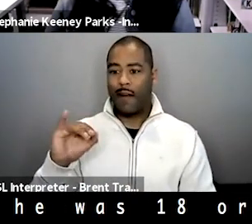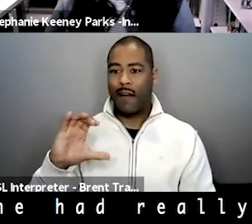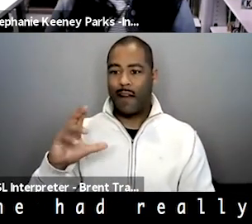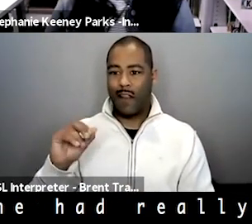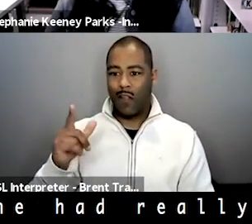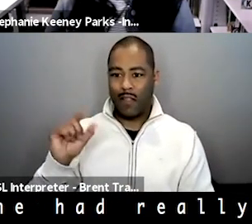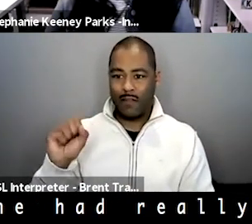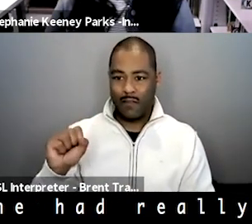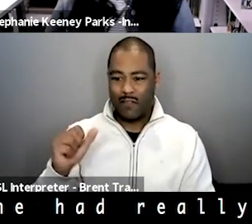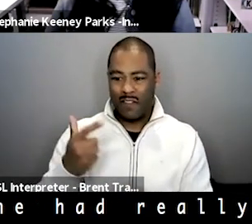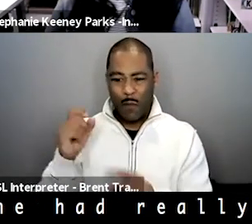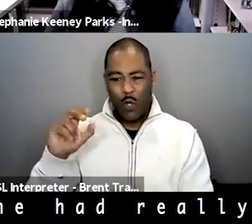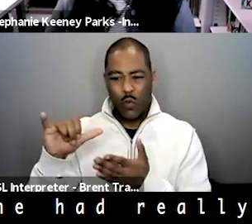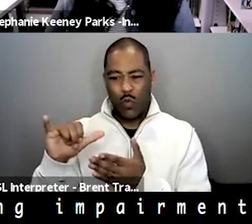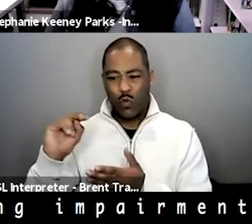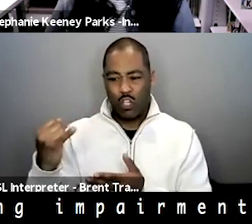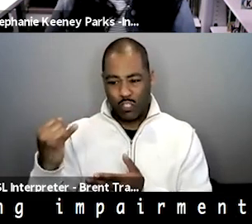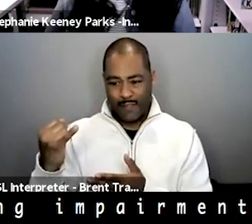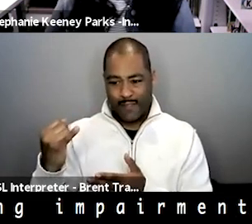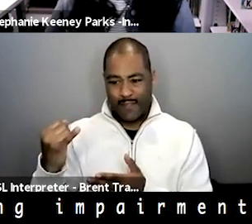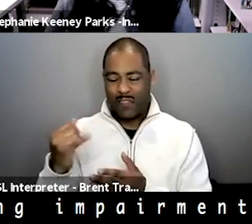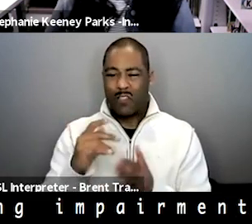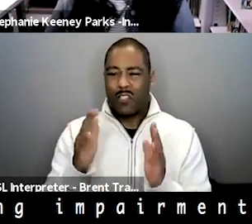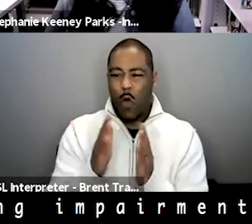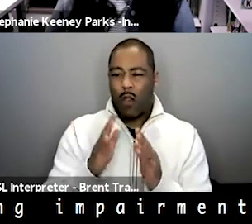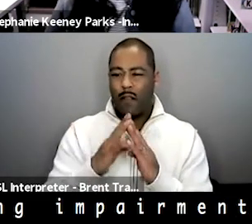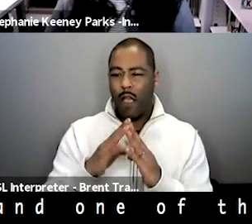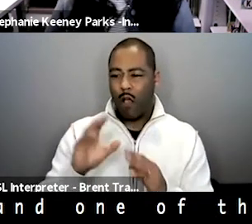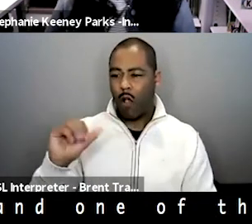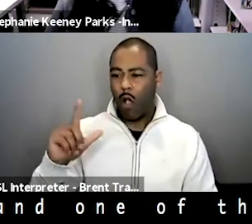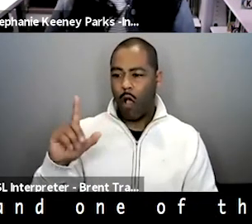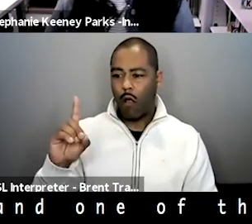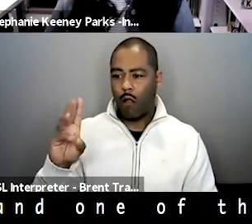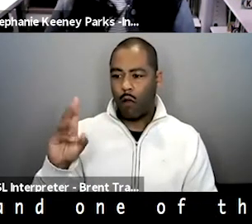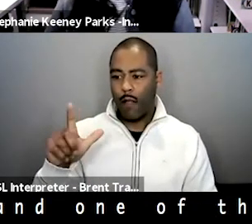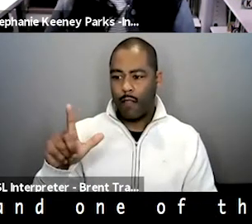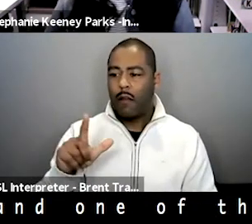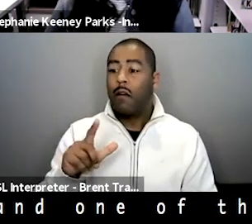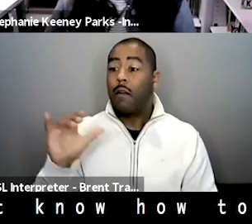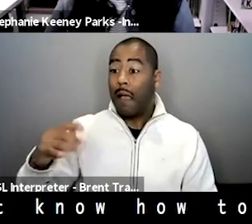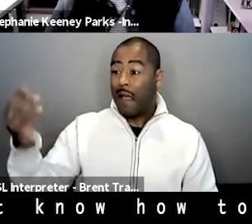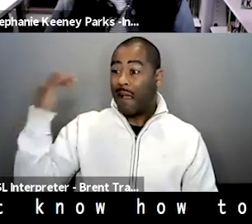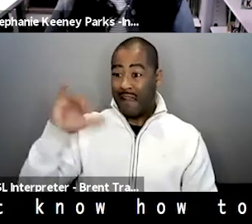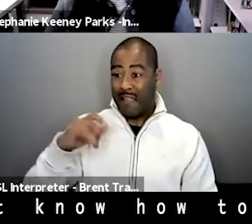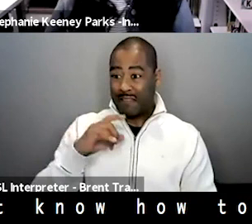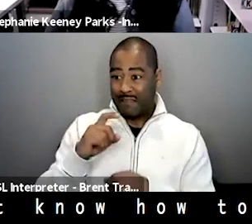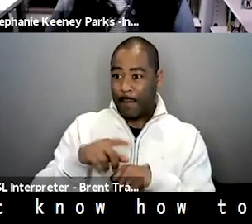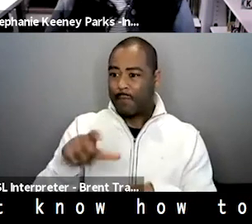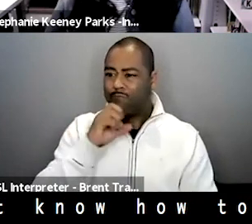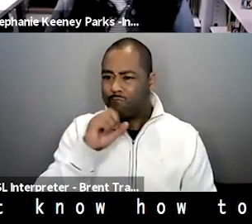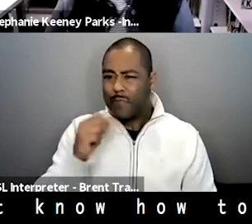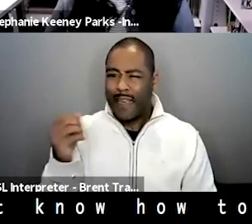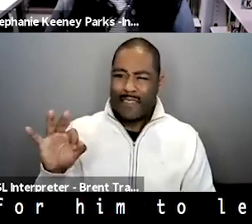10 or 15 years ago, he was about 18, 19 years old, and he had really challenging impairments